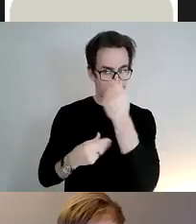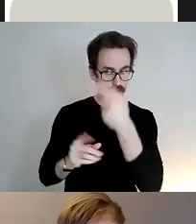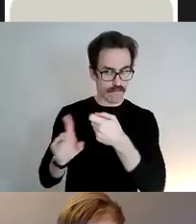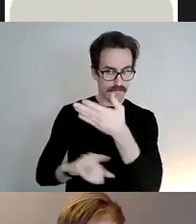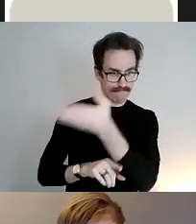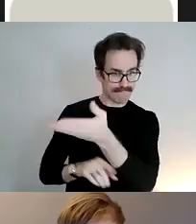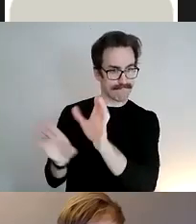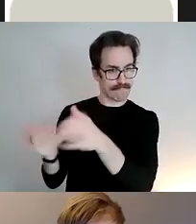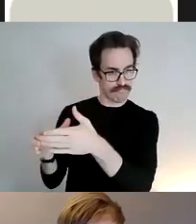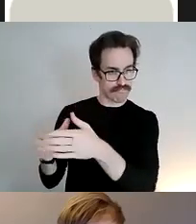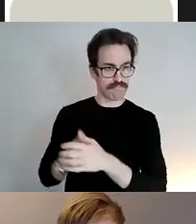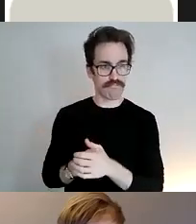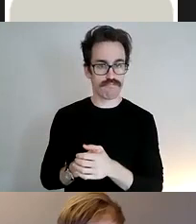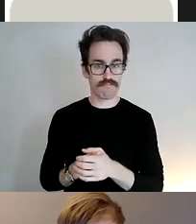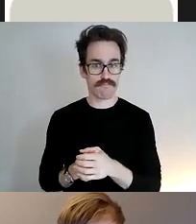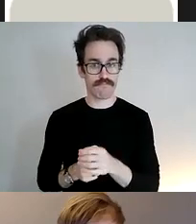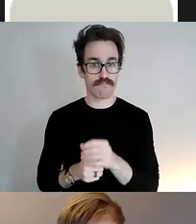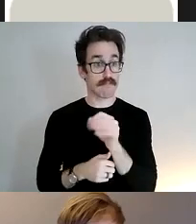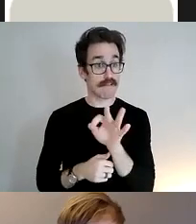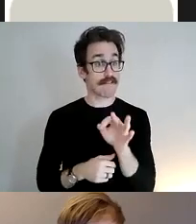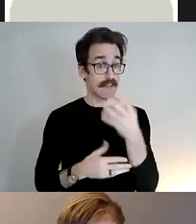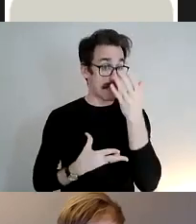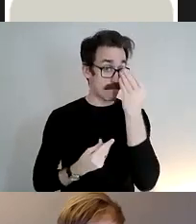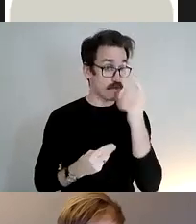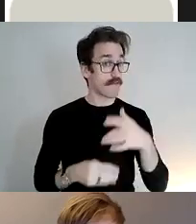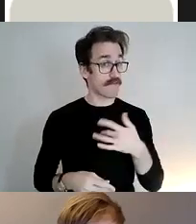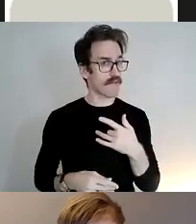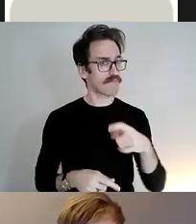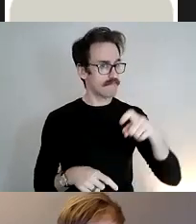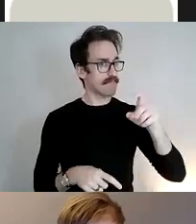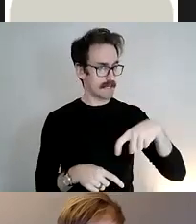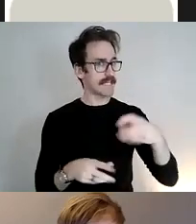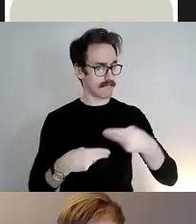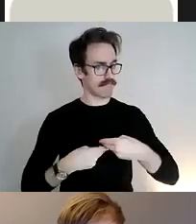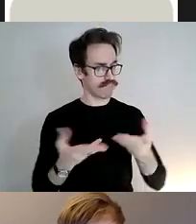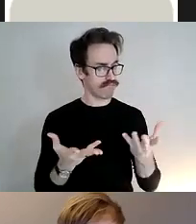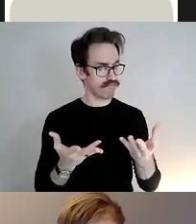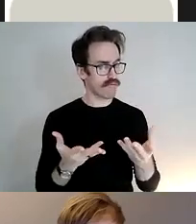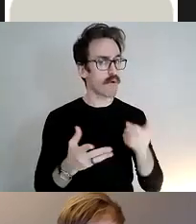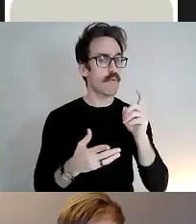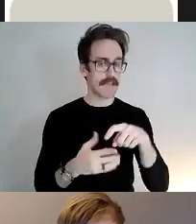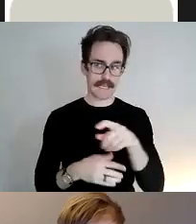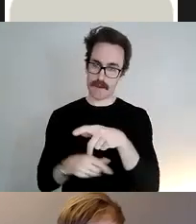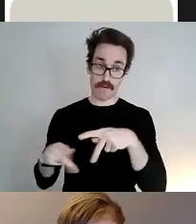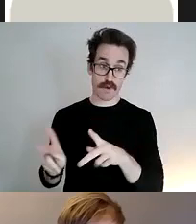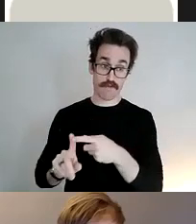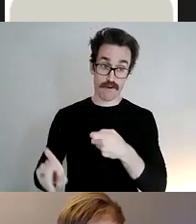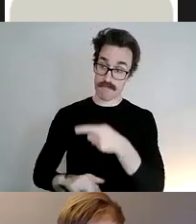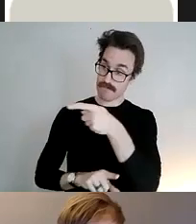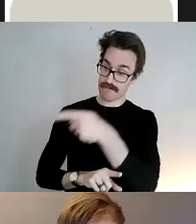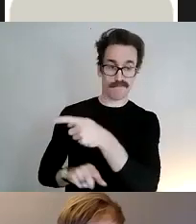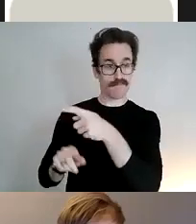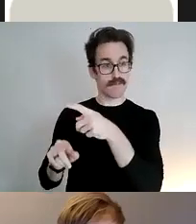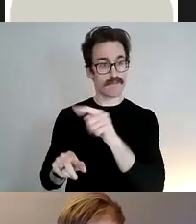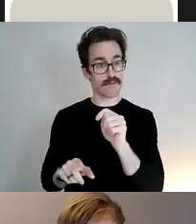that we feel does need to be shared, we need the permission of the public guardian and trustee himself. And he is involved in basically